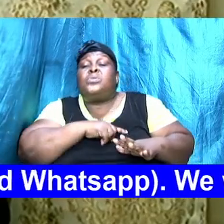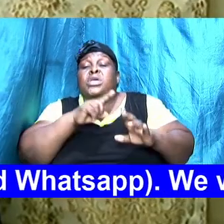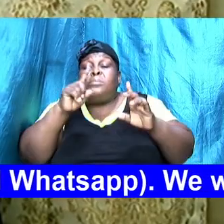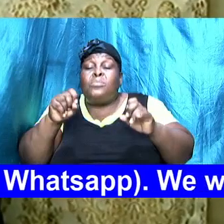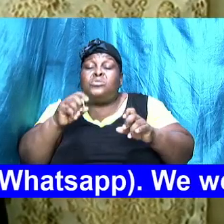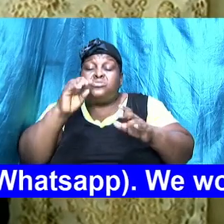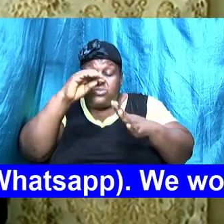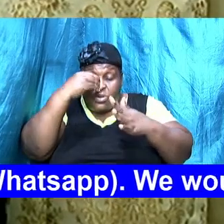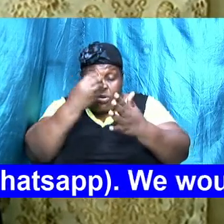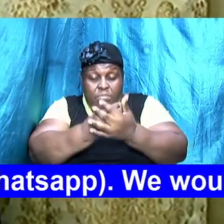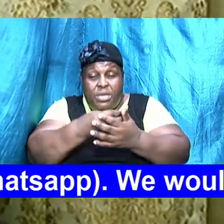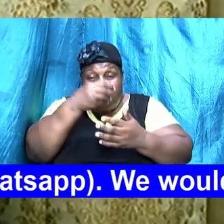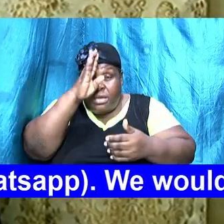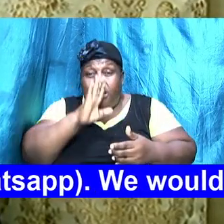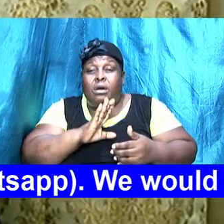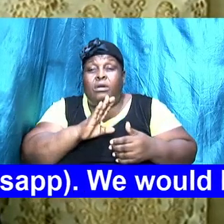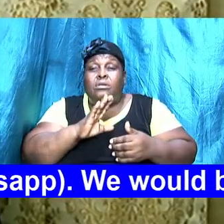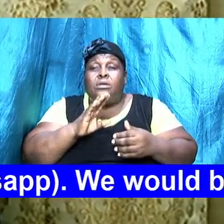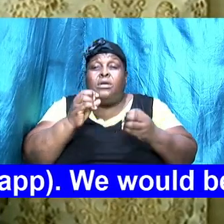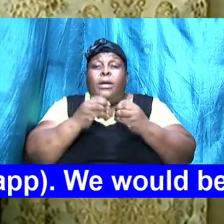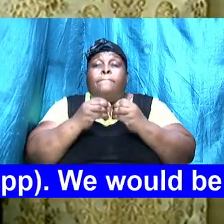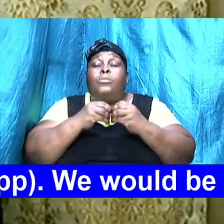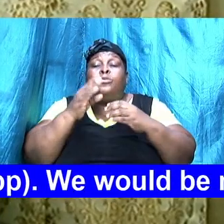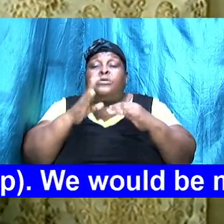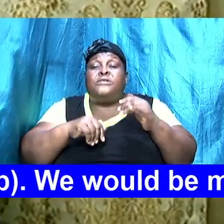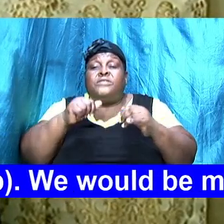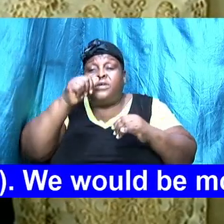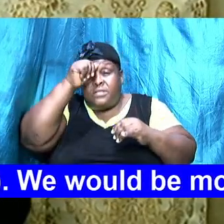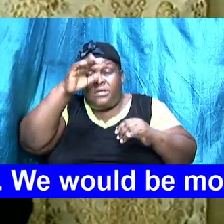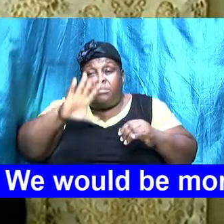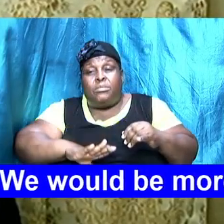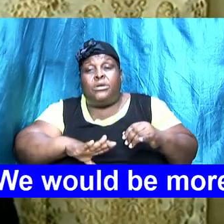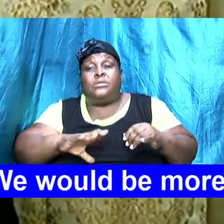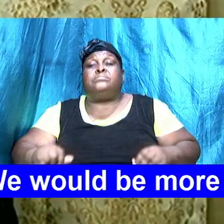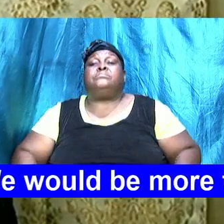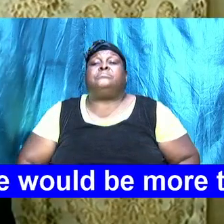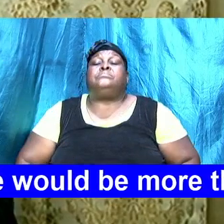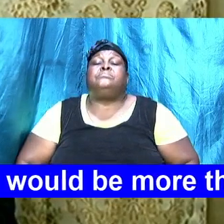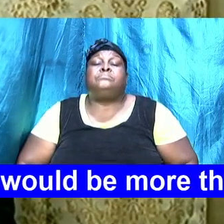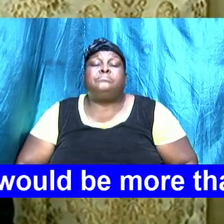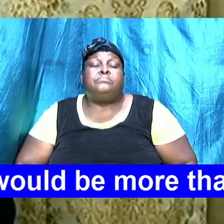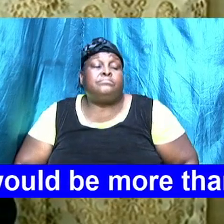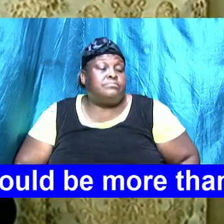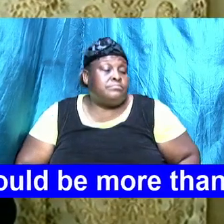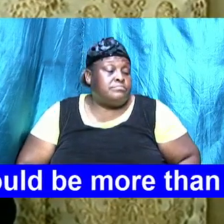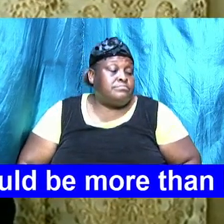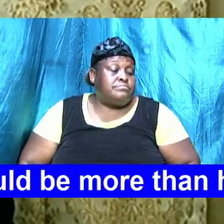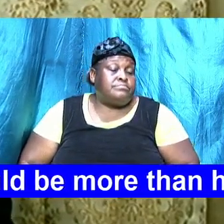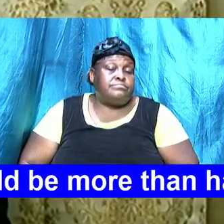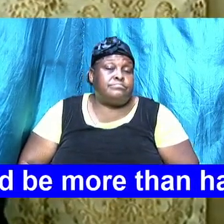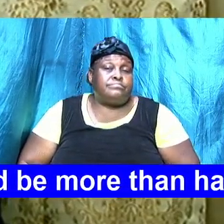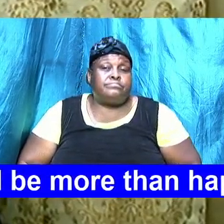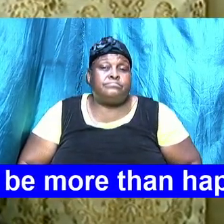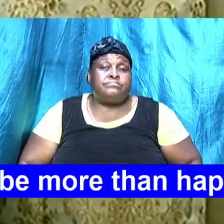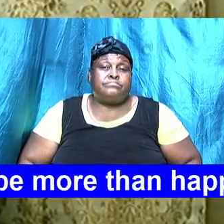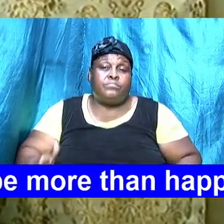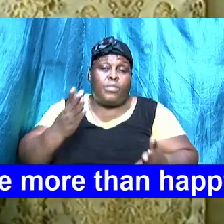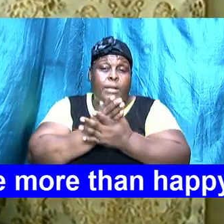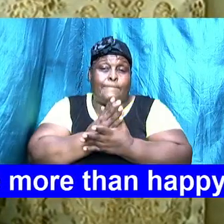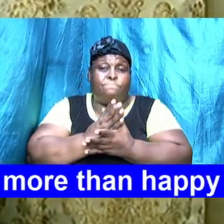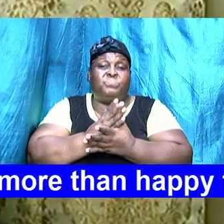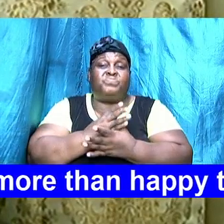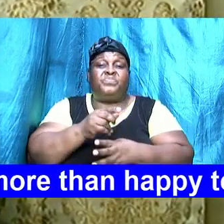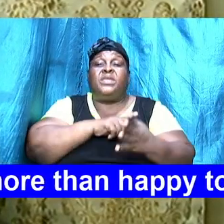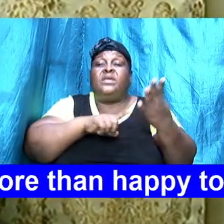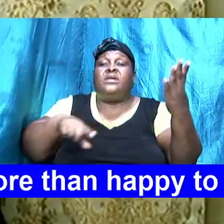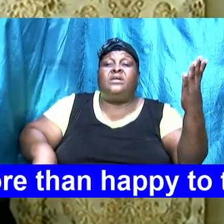to obey God rather than men. I stop at that. The